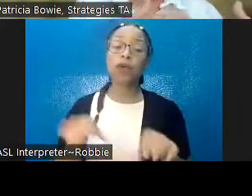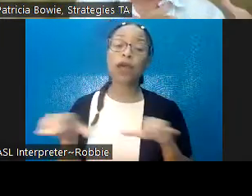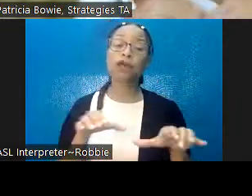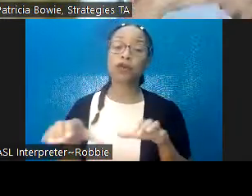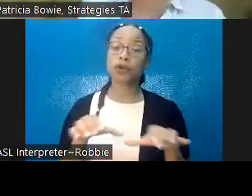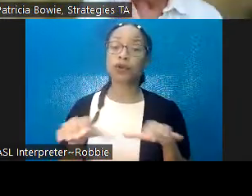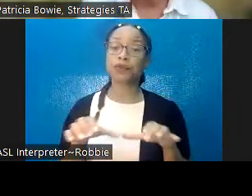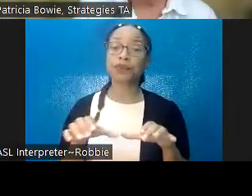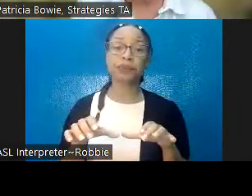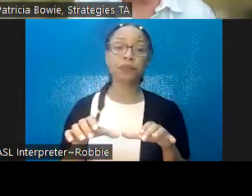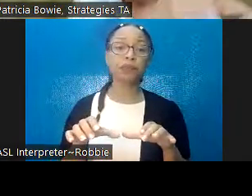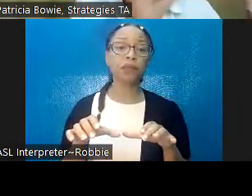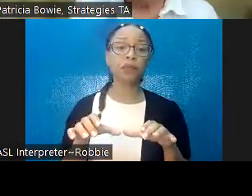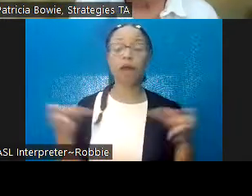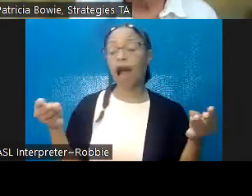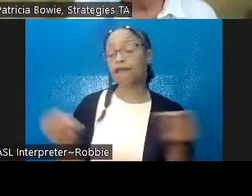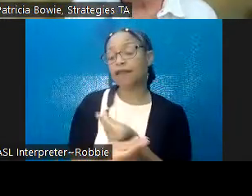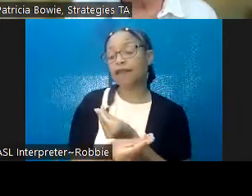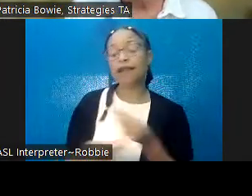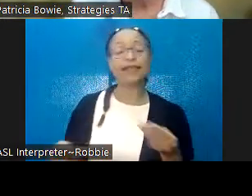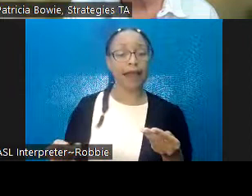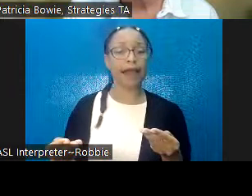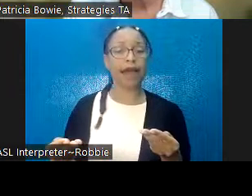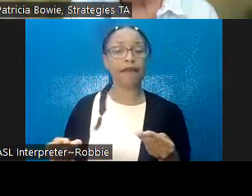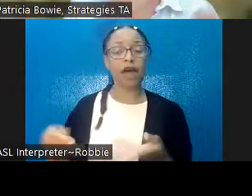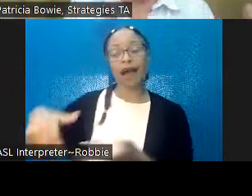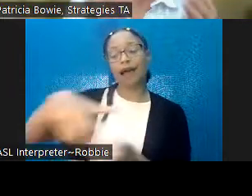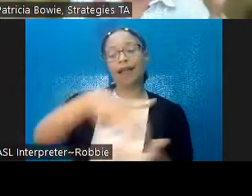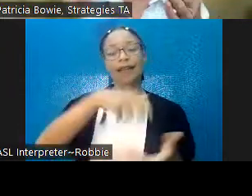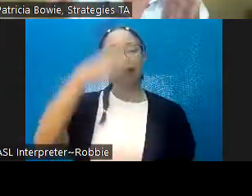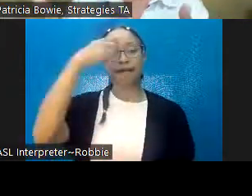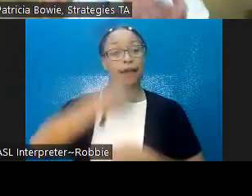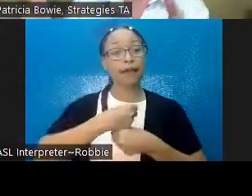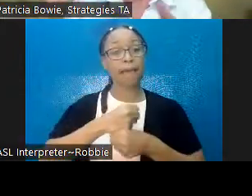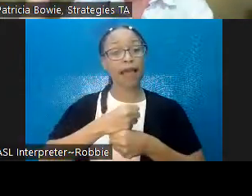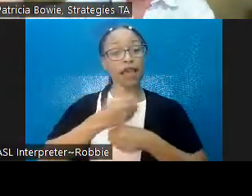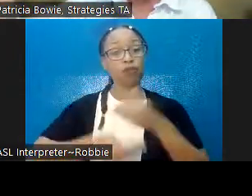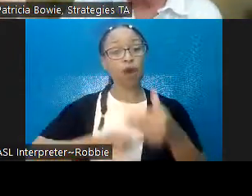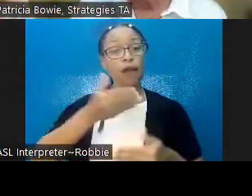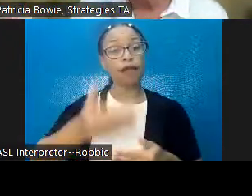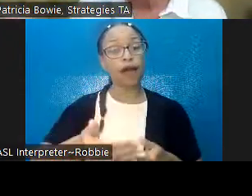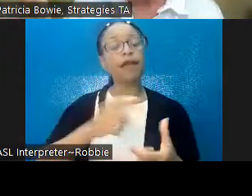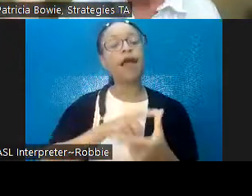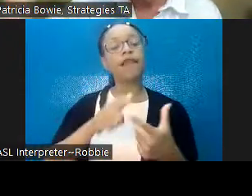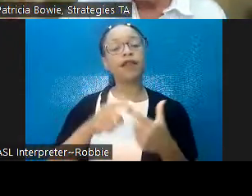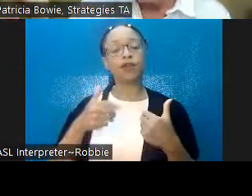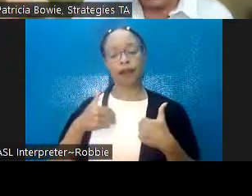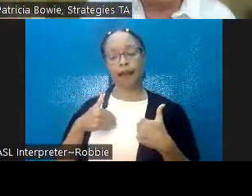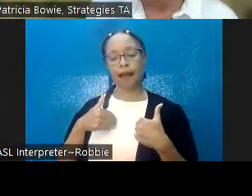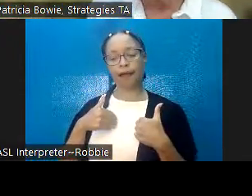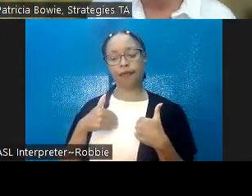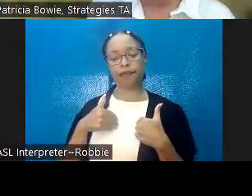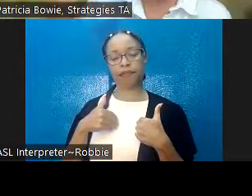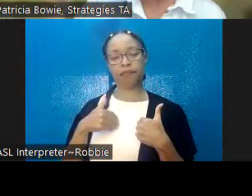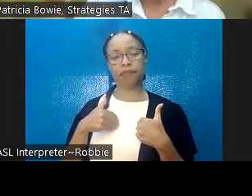a facilitative collective sense-making process that then would enable you to actually have yourself, have